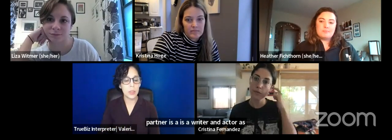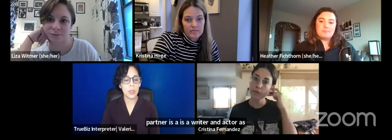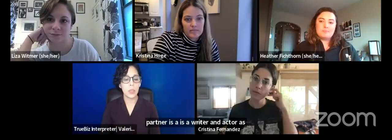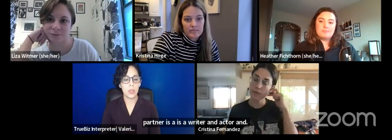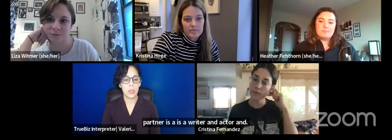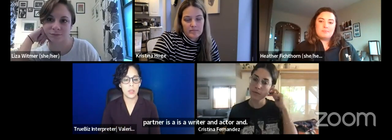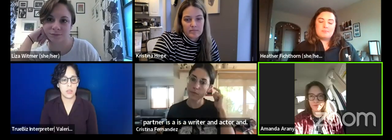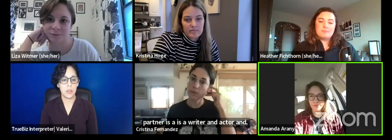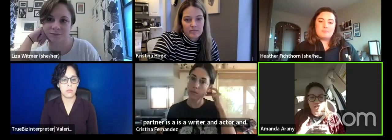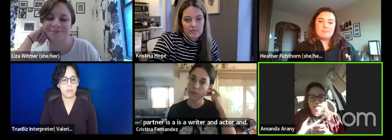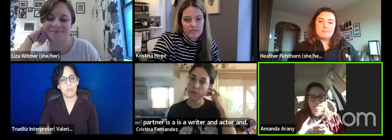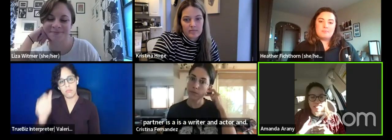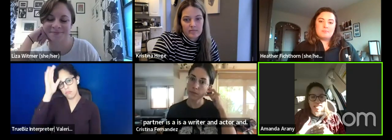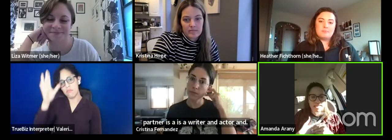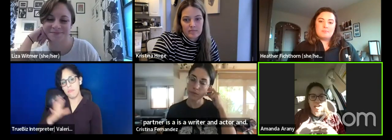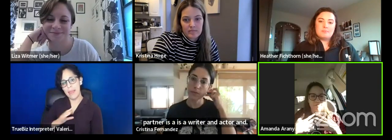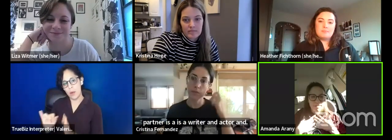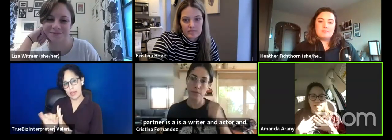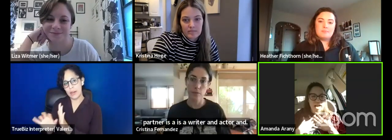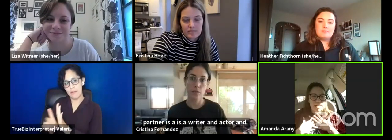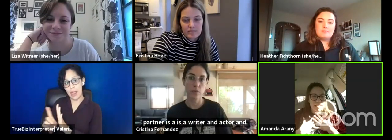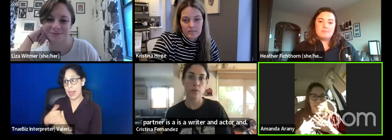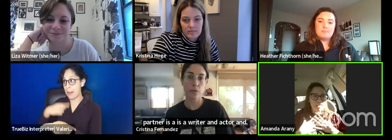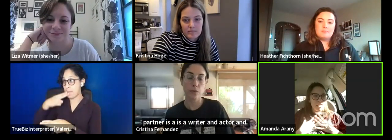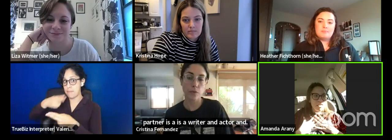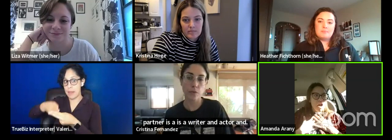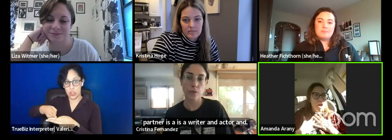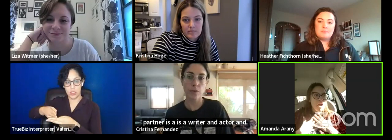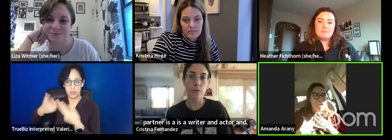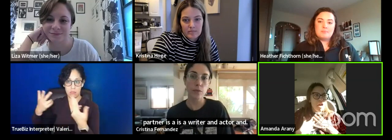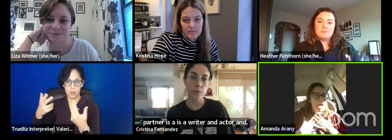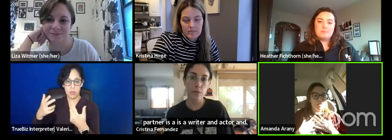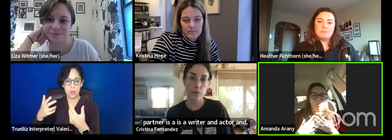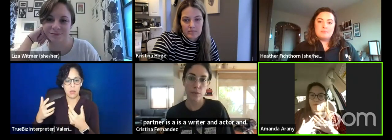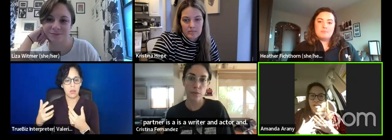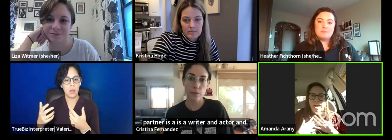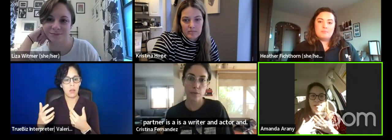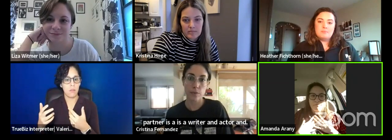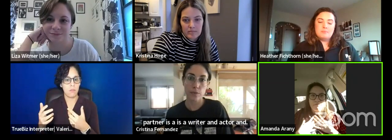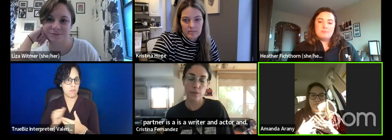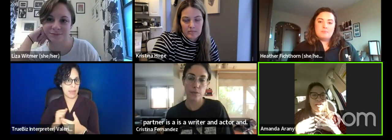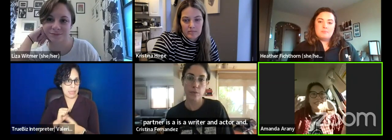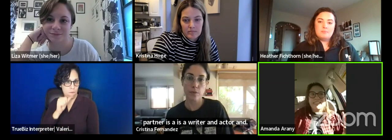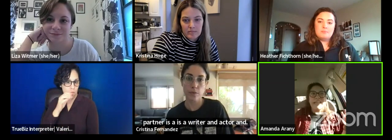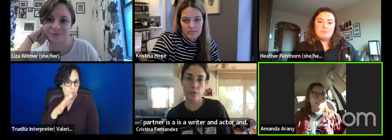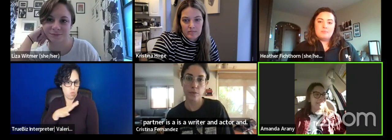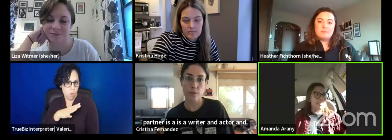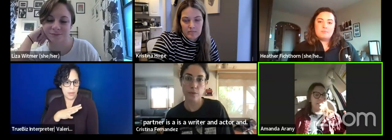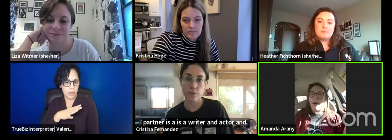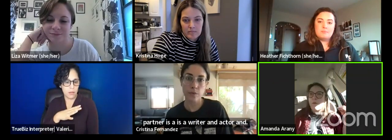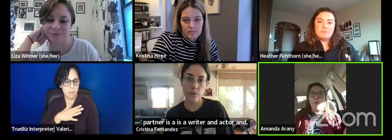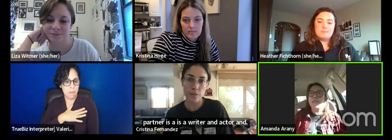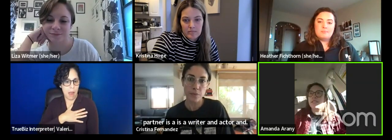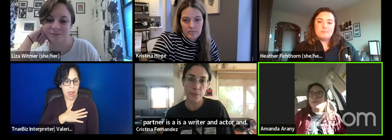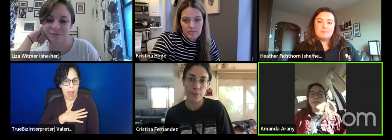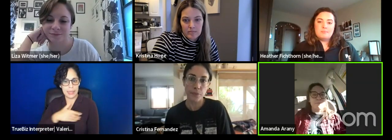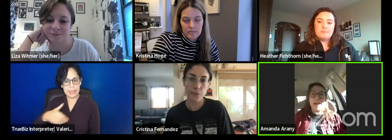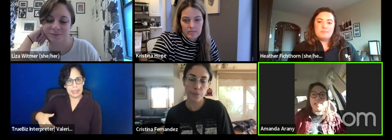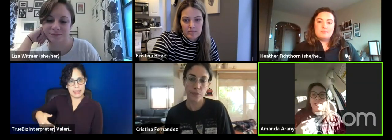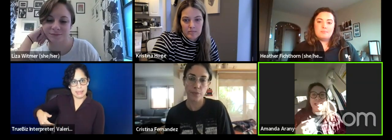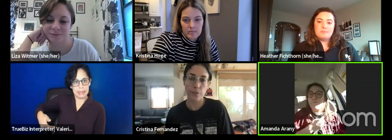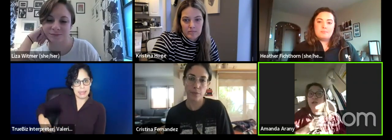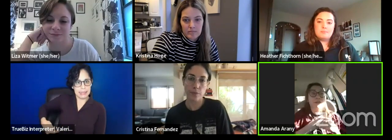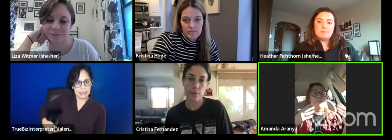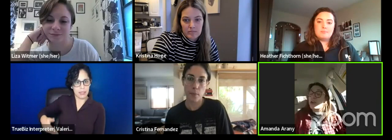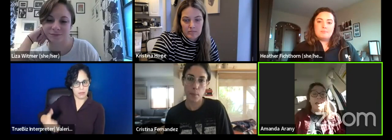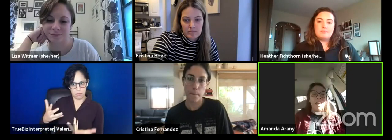and male identifying. And I mentioned that to say that I feel like as a woman, my instinct is, you know, I want to be a